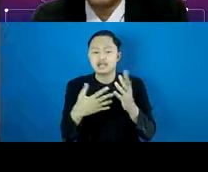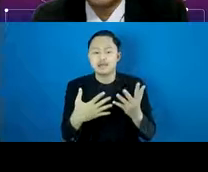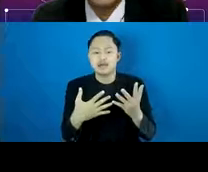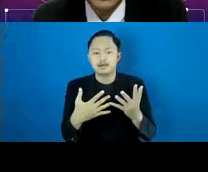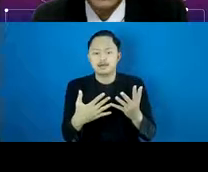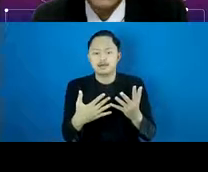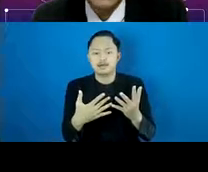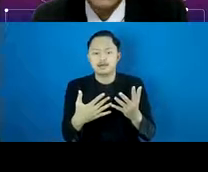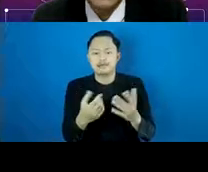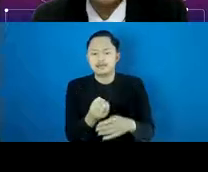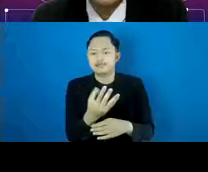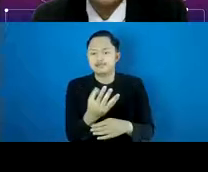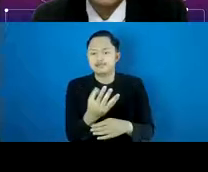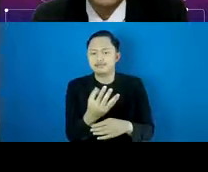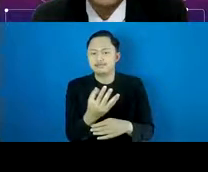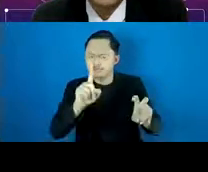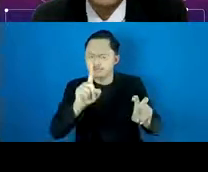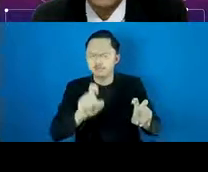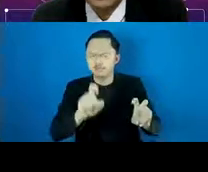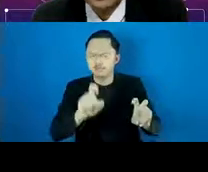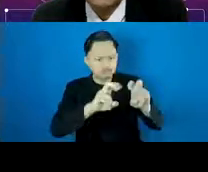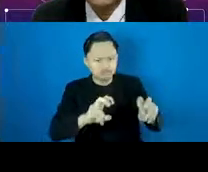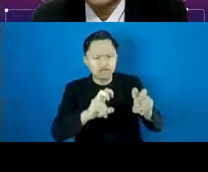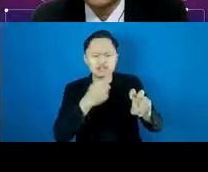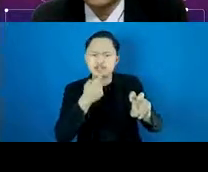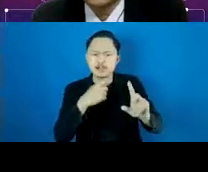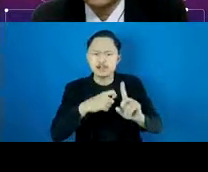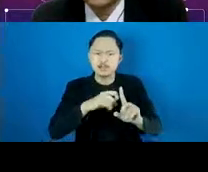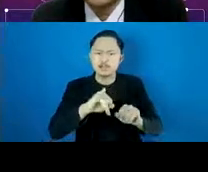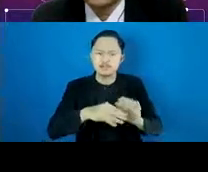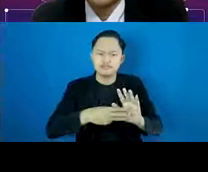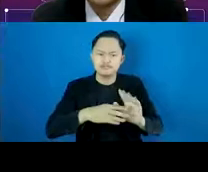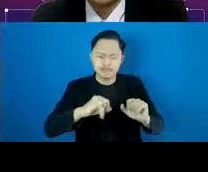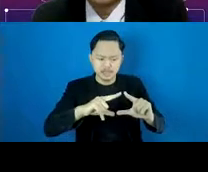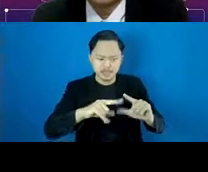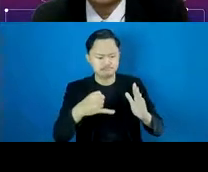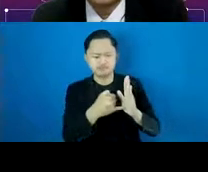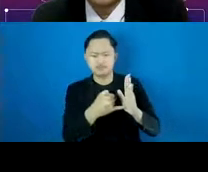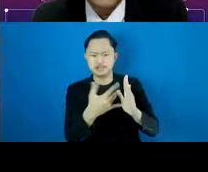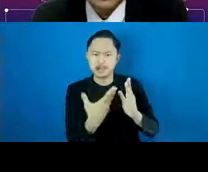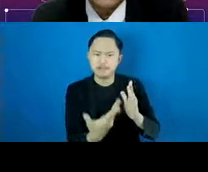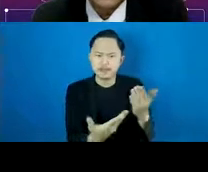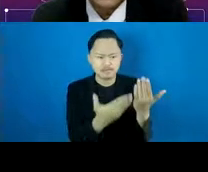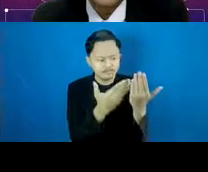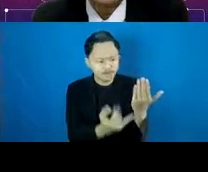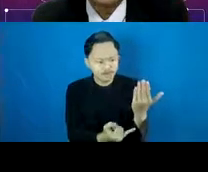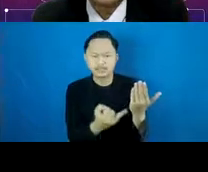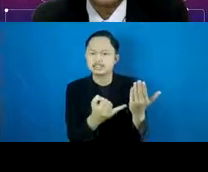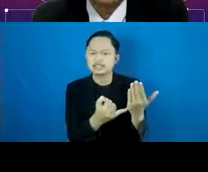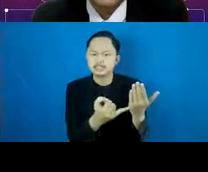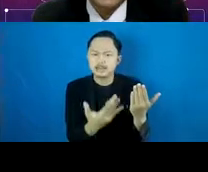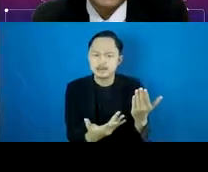in terms of research on these subchemistries because of the clear choice in terms